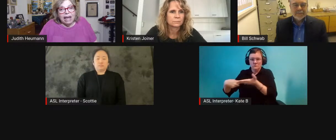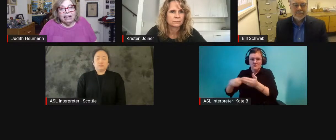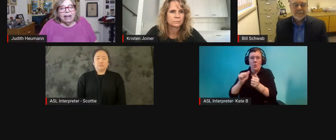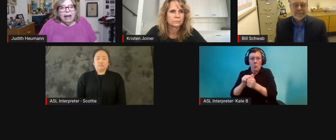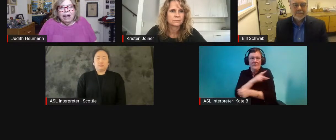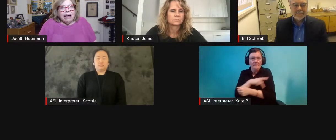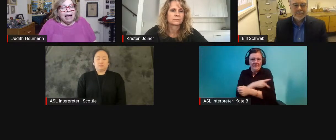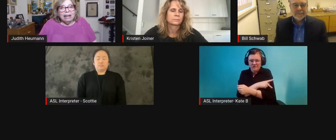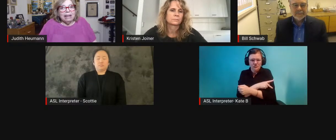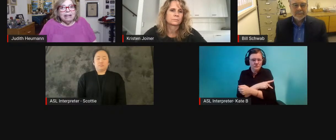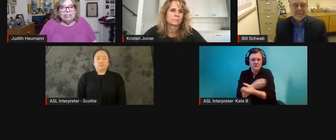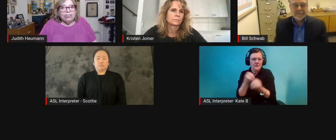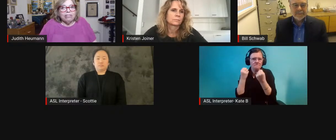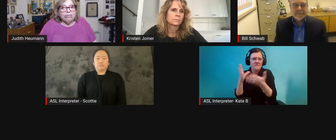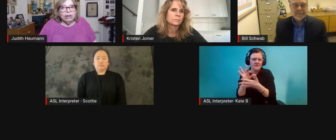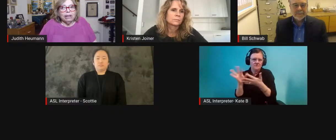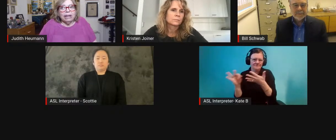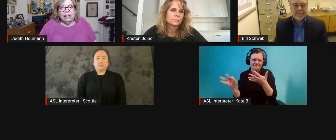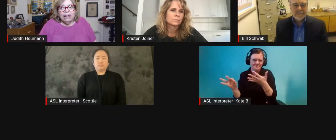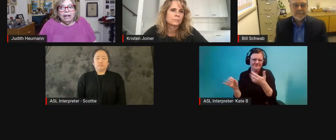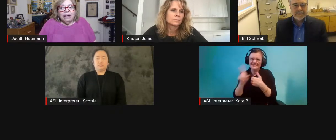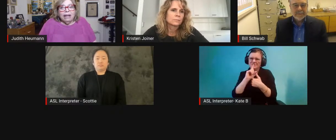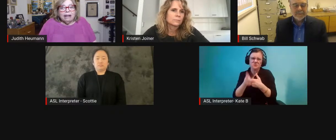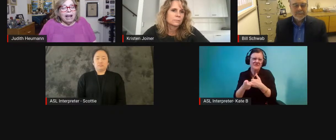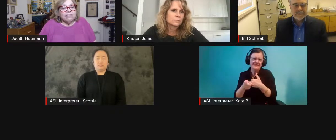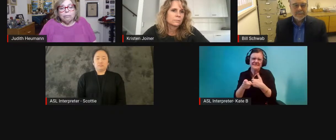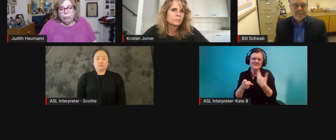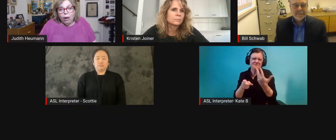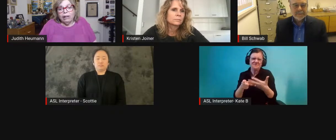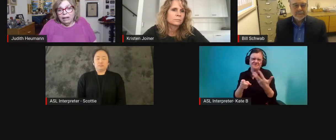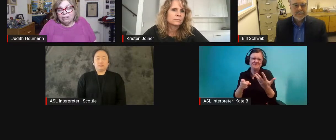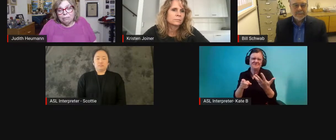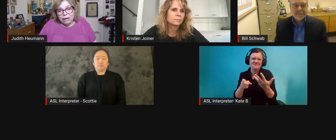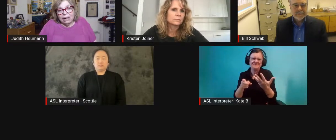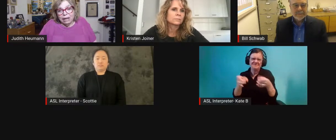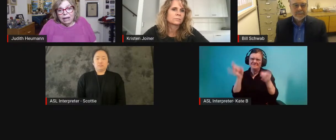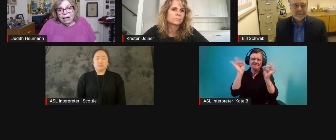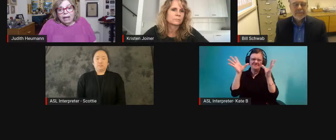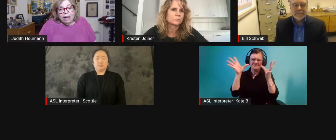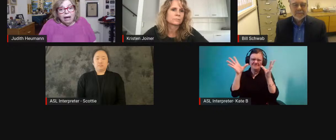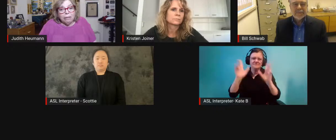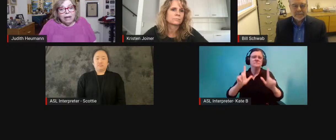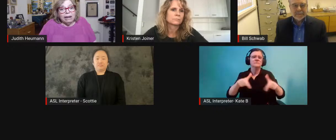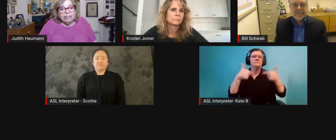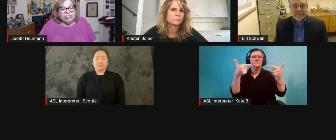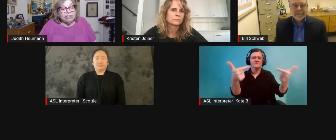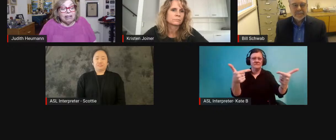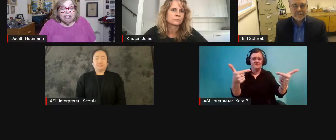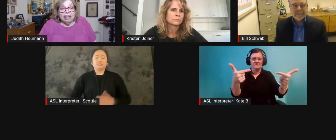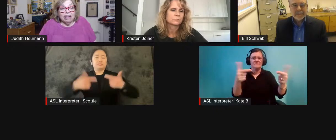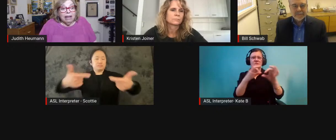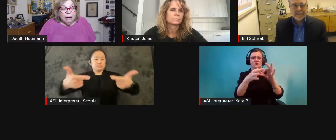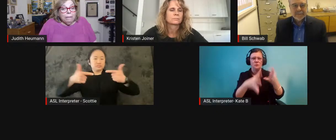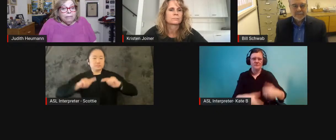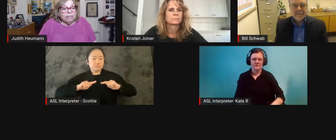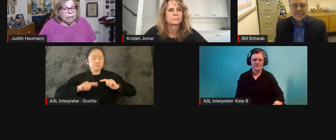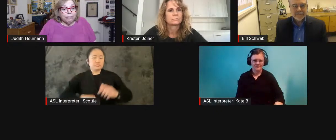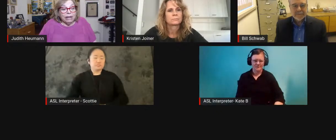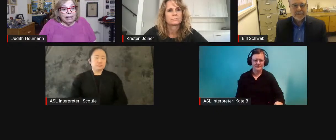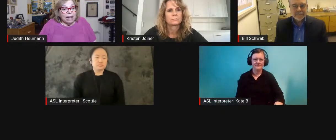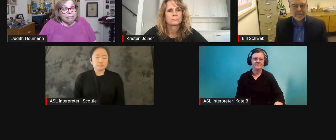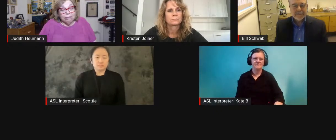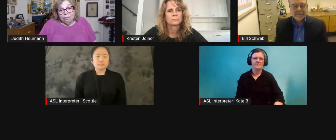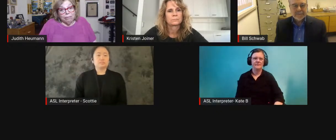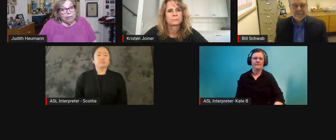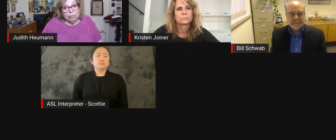ways. And it's just really kind of appalling to me. And it's just, I think,